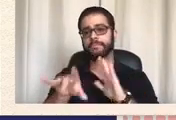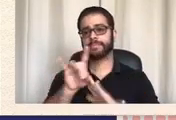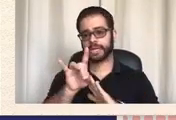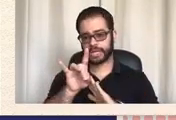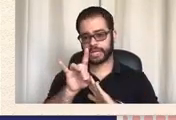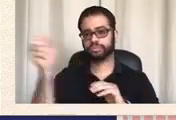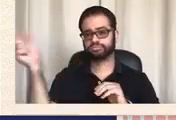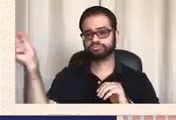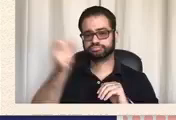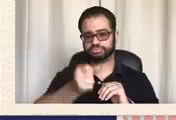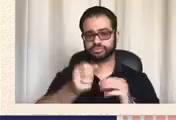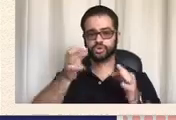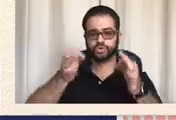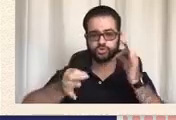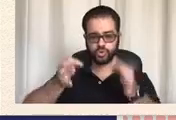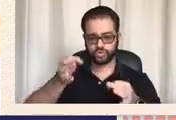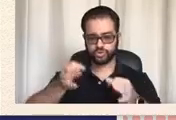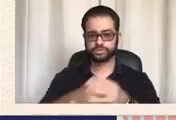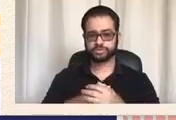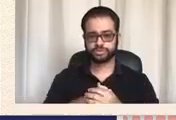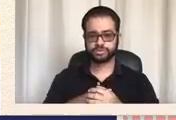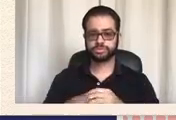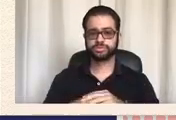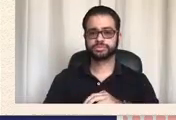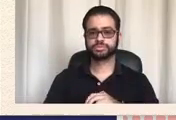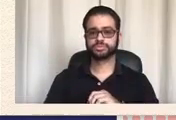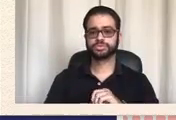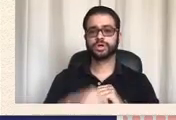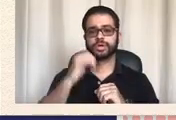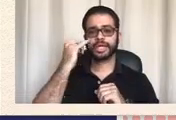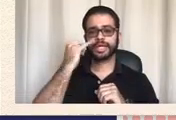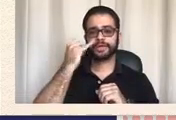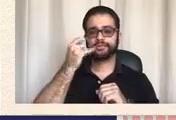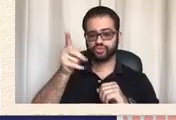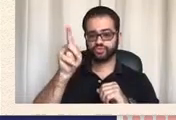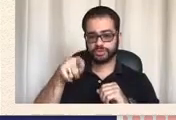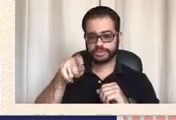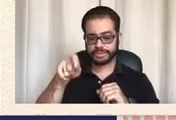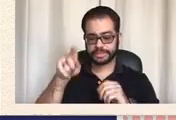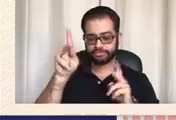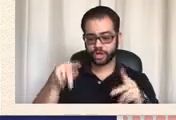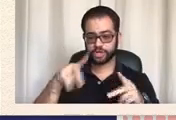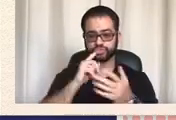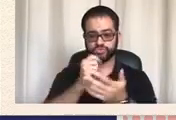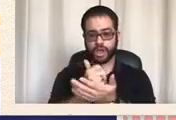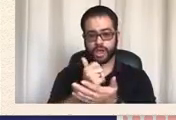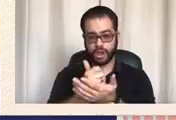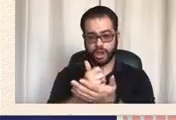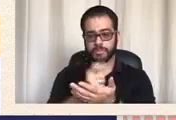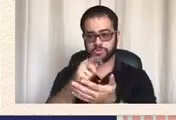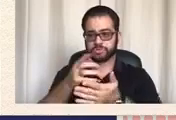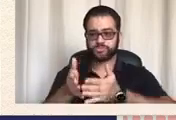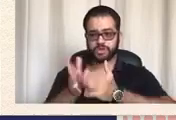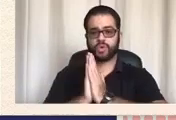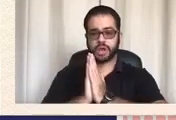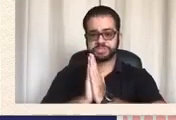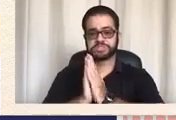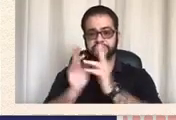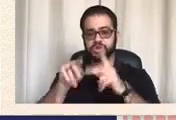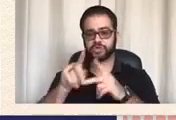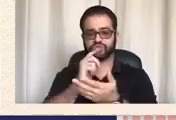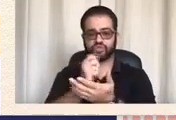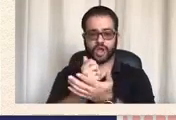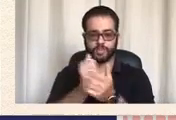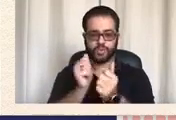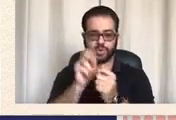representative. So if you need someone to help you with it, you can basically request that, or if you want to help someone